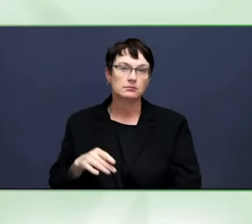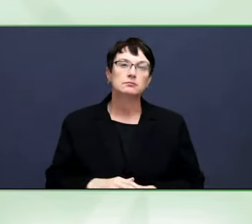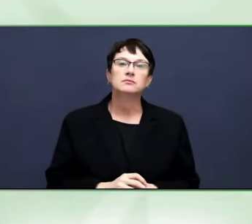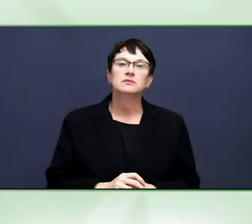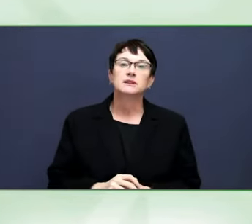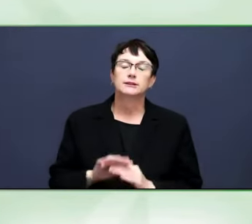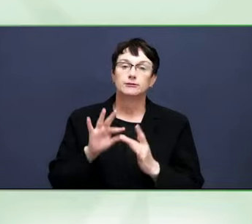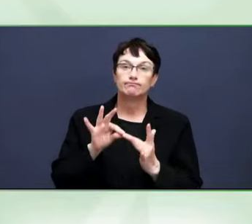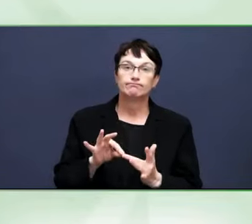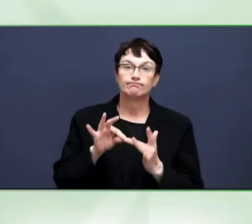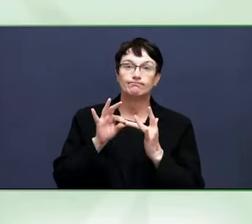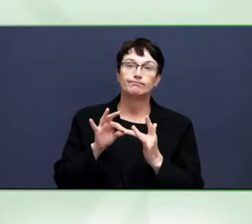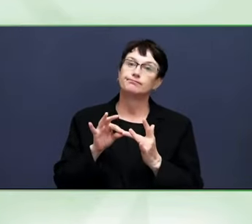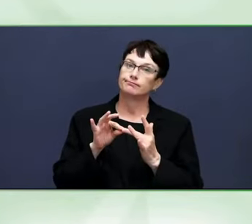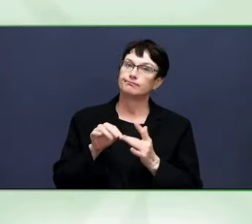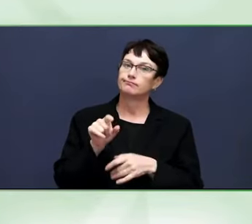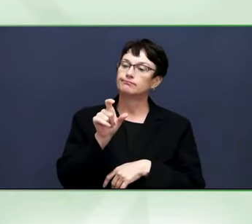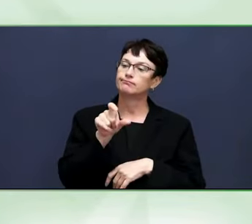international relations.